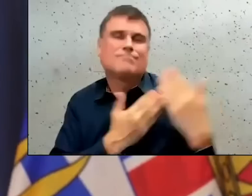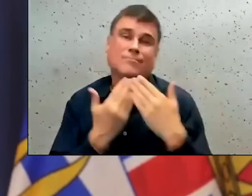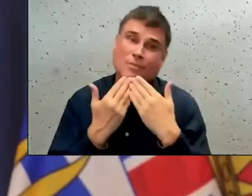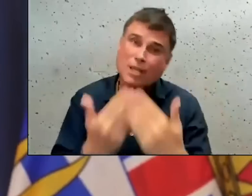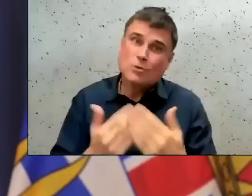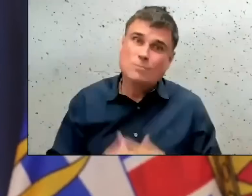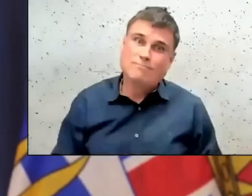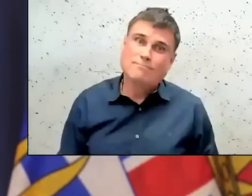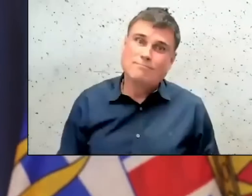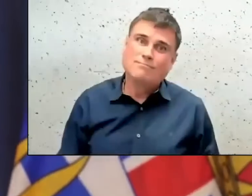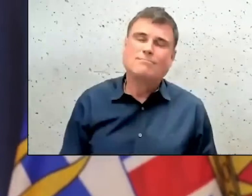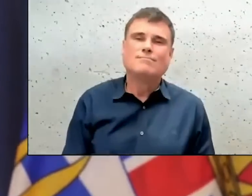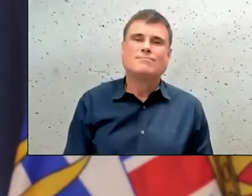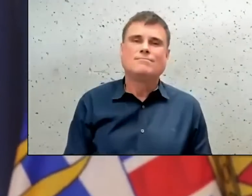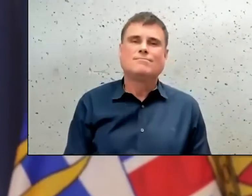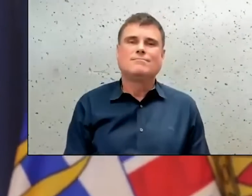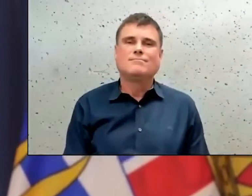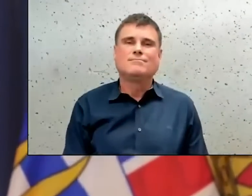Dix.